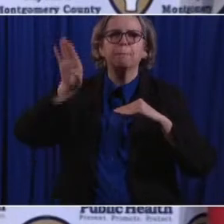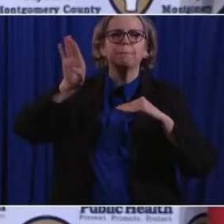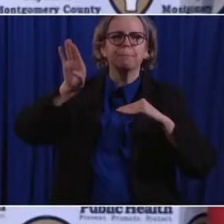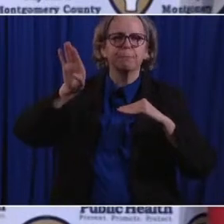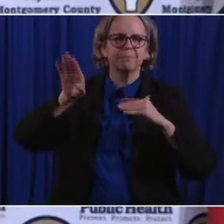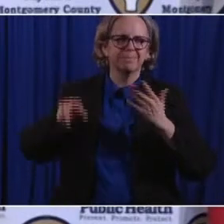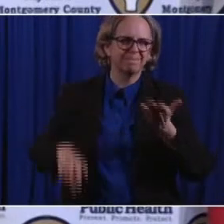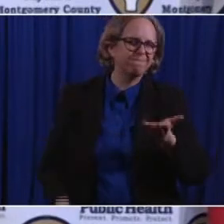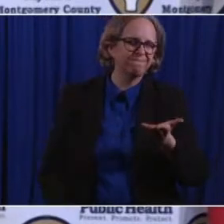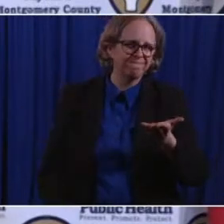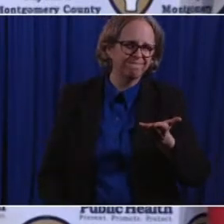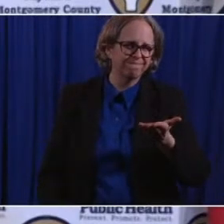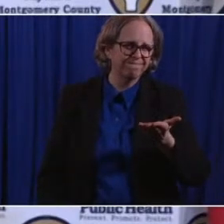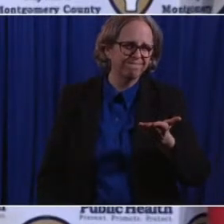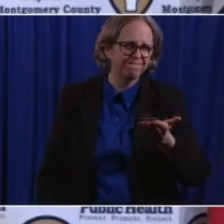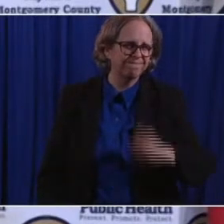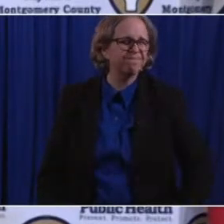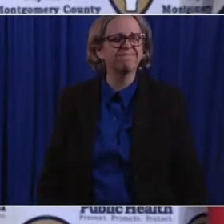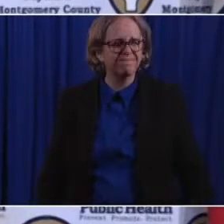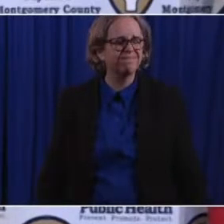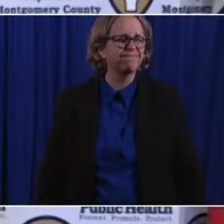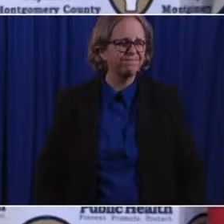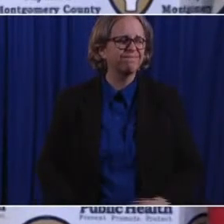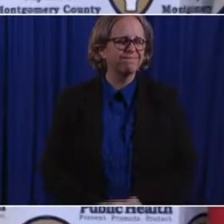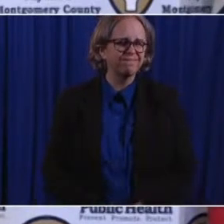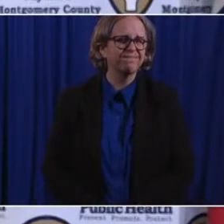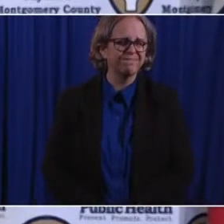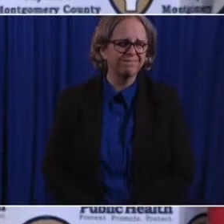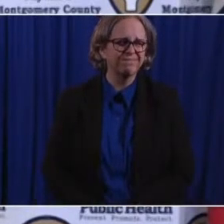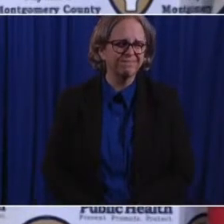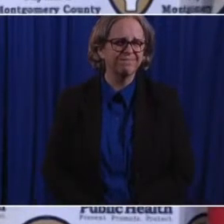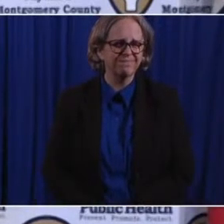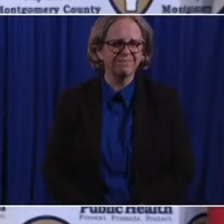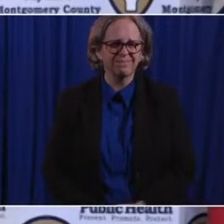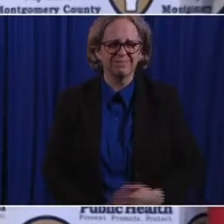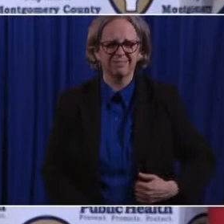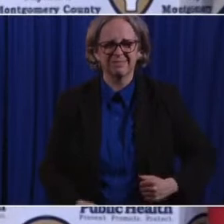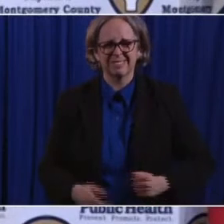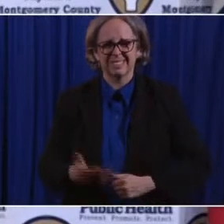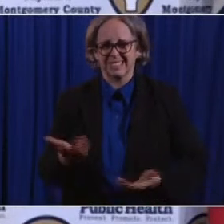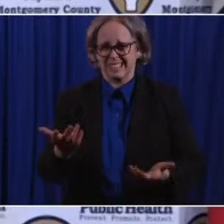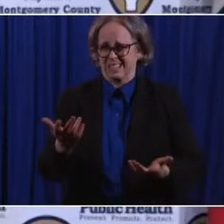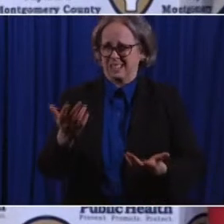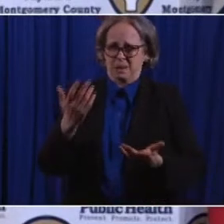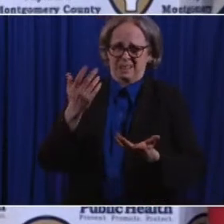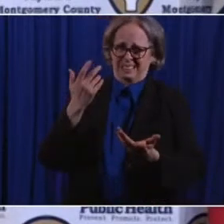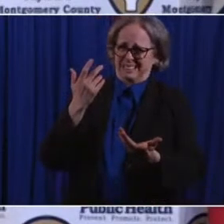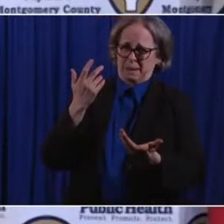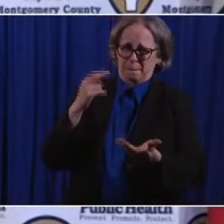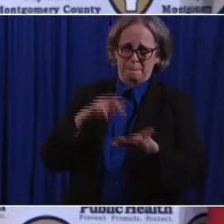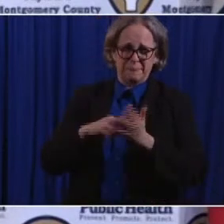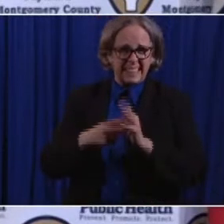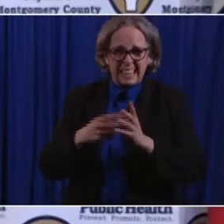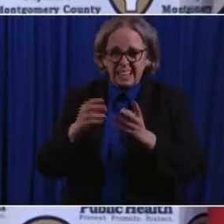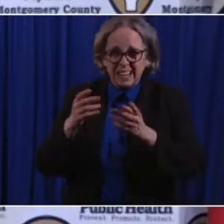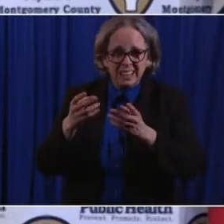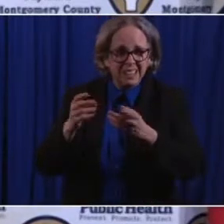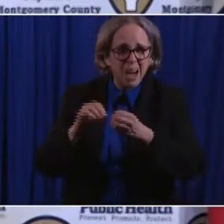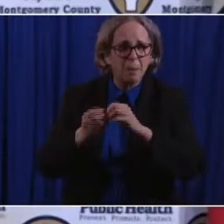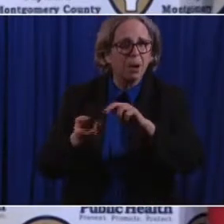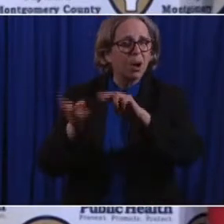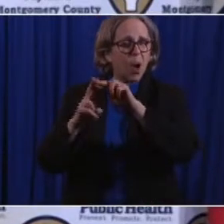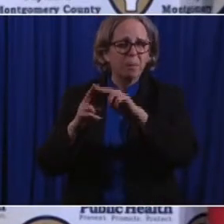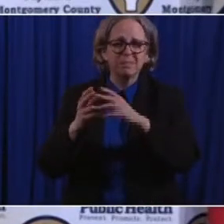a long time, but now they've started to go back up. Let's look at the alert system. This is